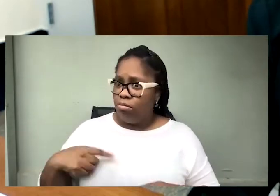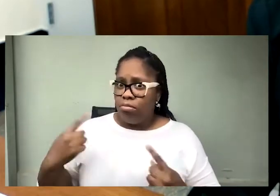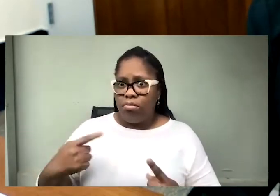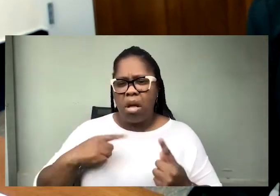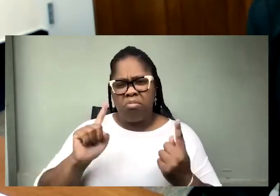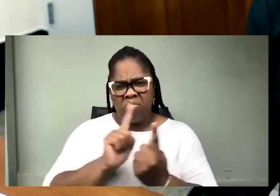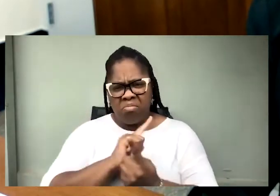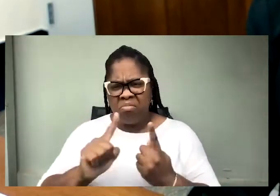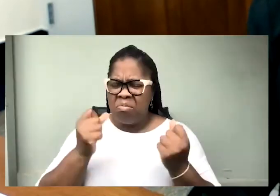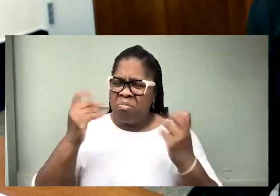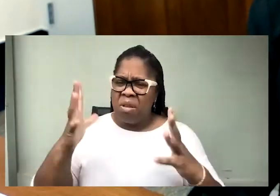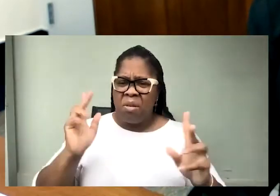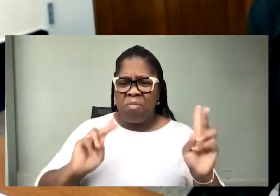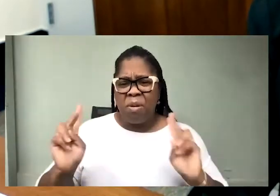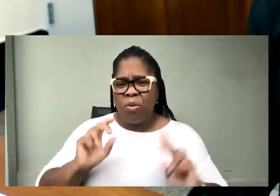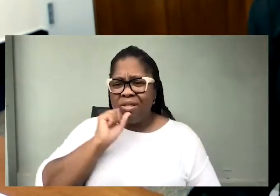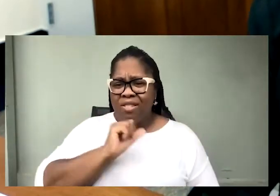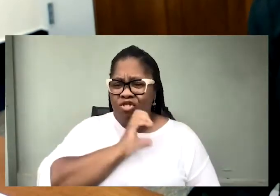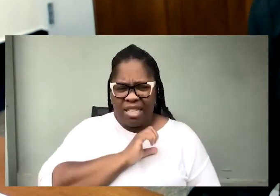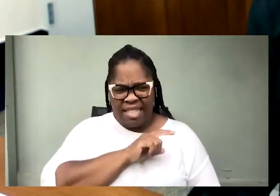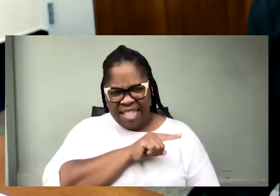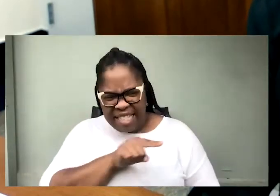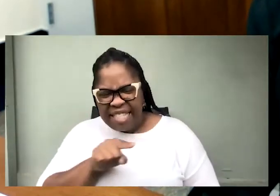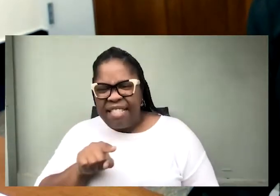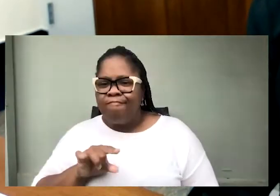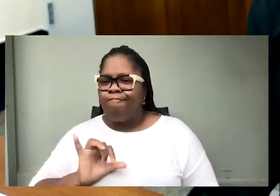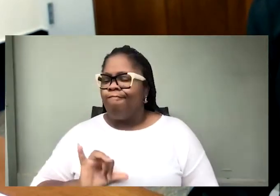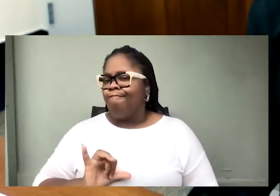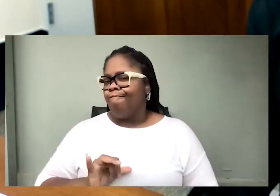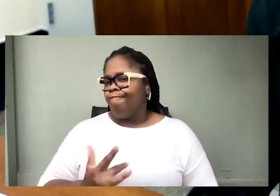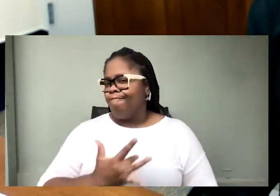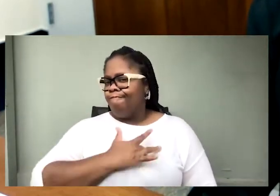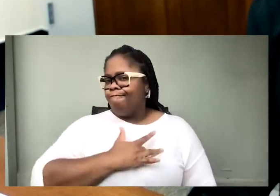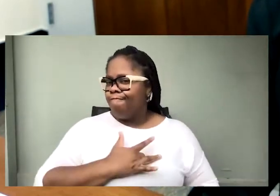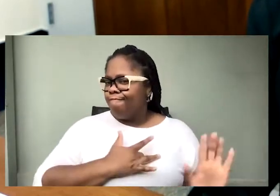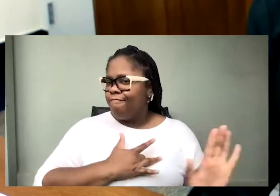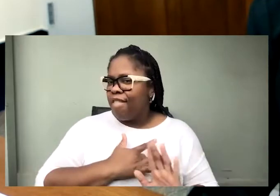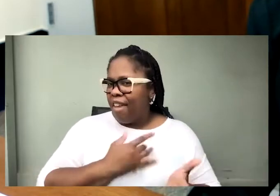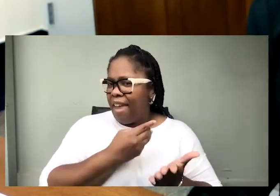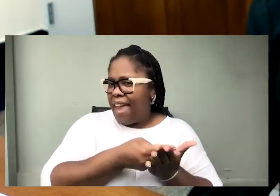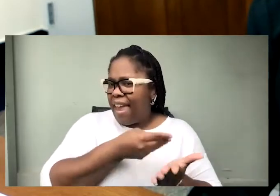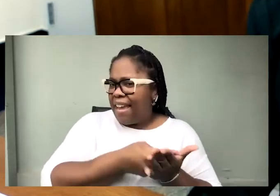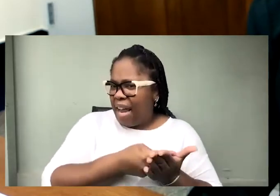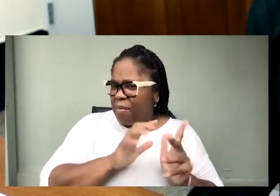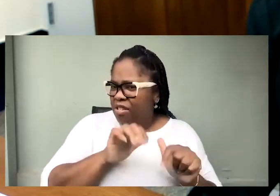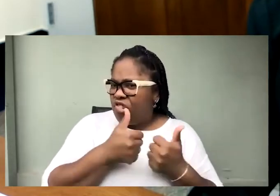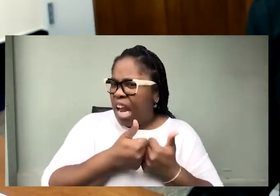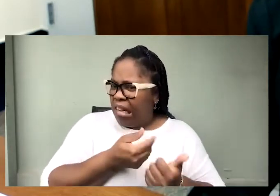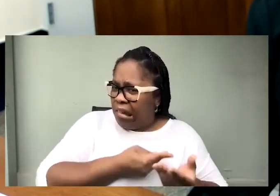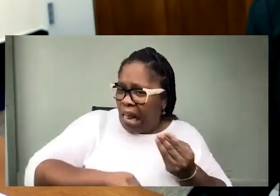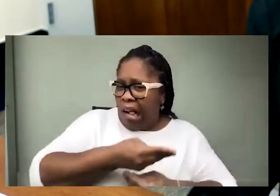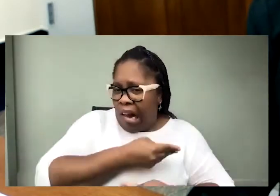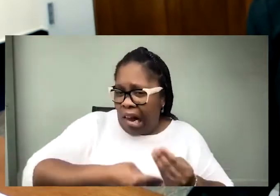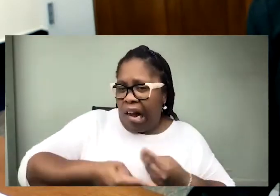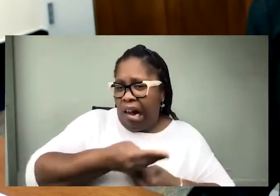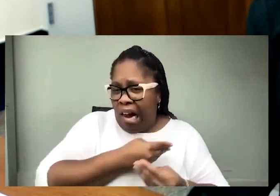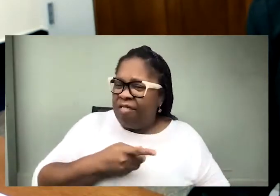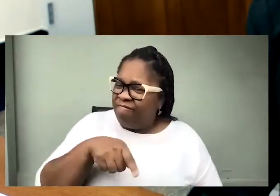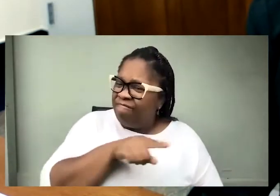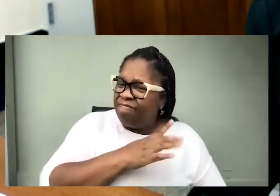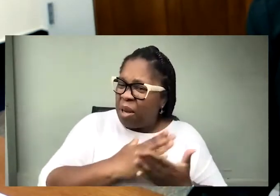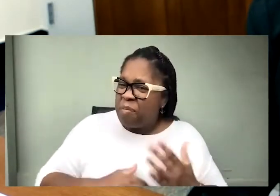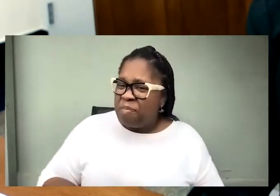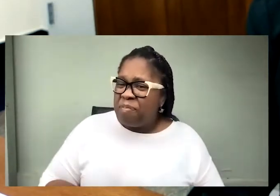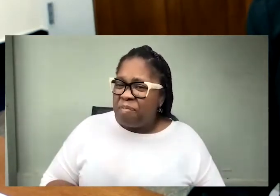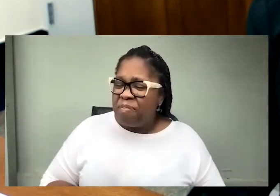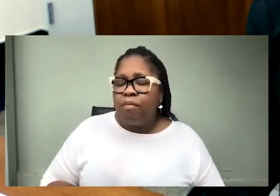district, and I'm acutely aware of the economic challenges some of them face daily in order to meet ends meet. As such, it